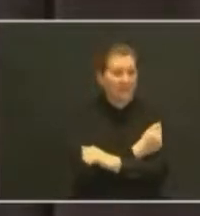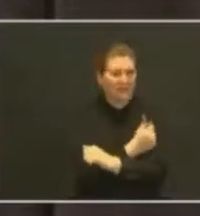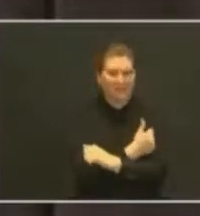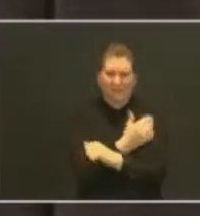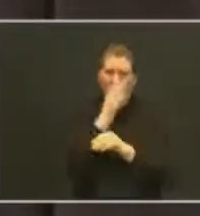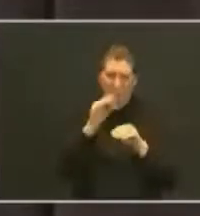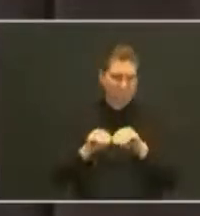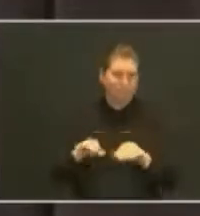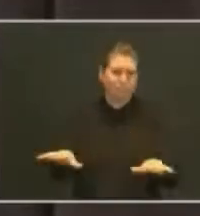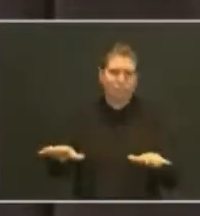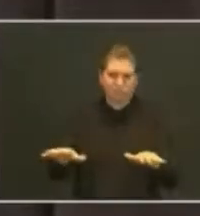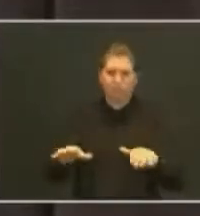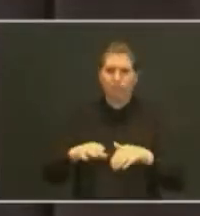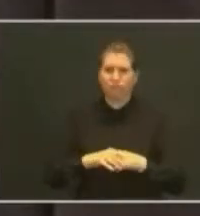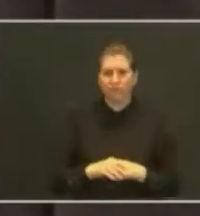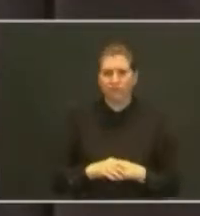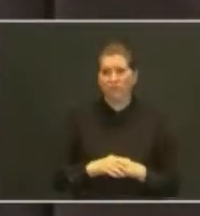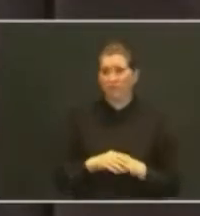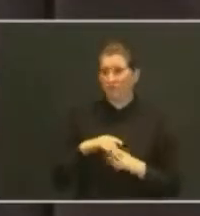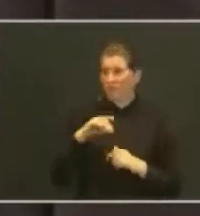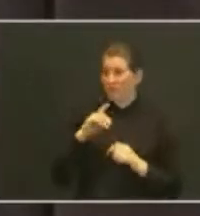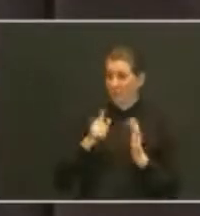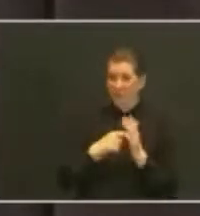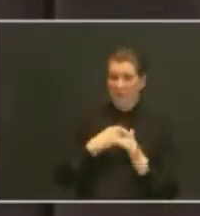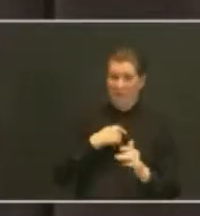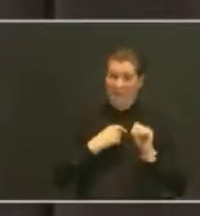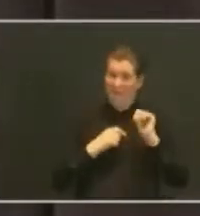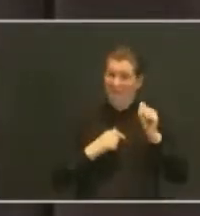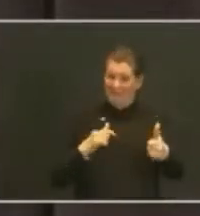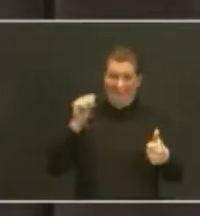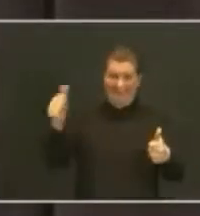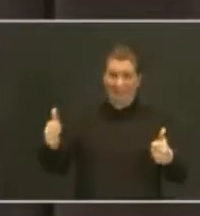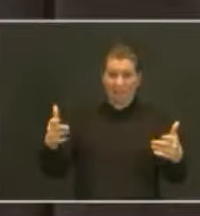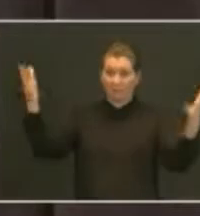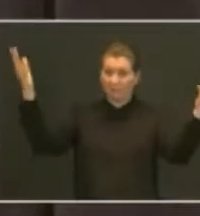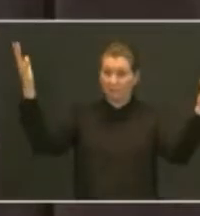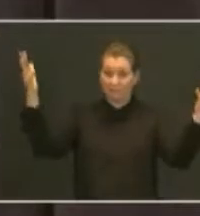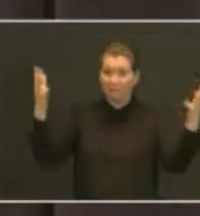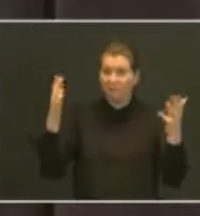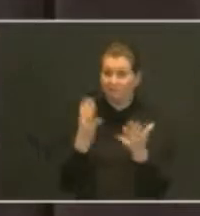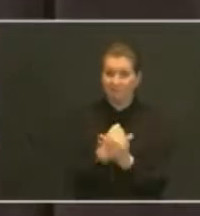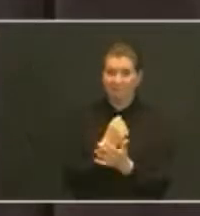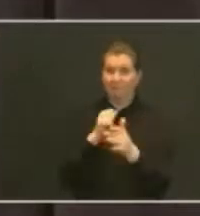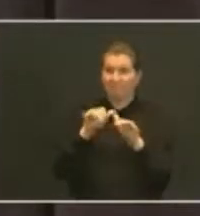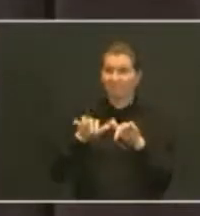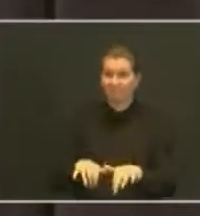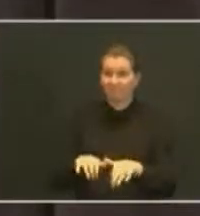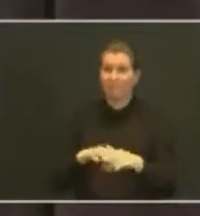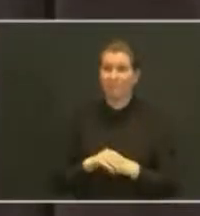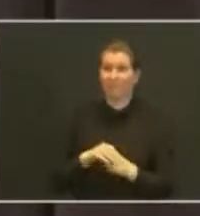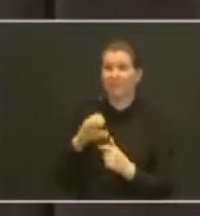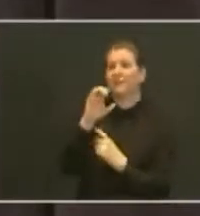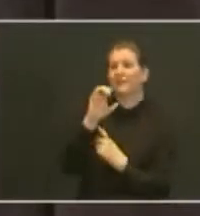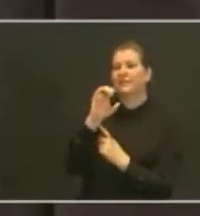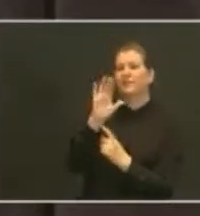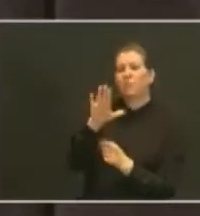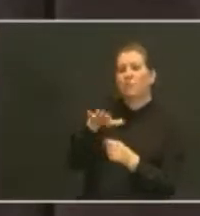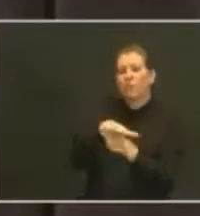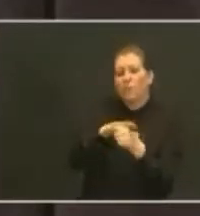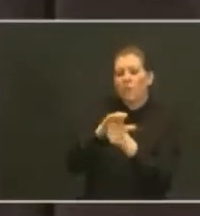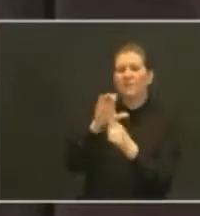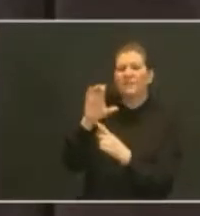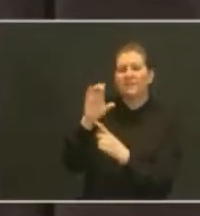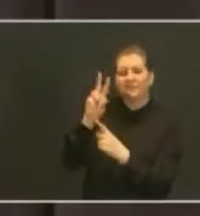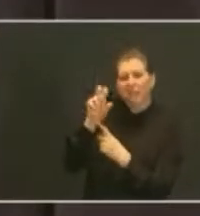that through these large vaccination sites, as well as continuing to build out the pharmacies. As we look forward,